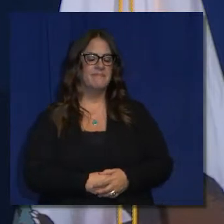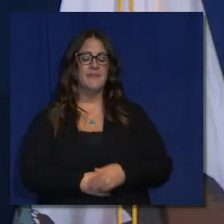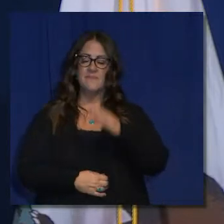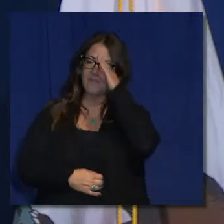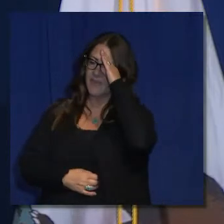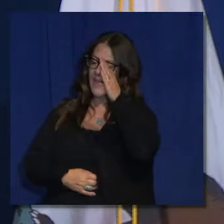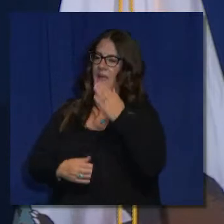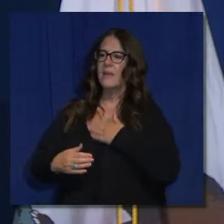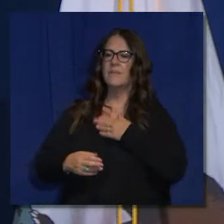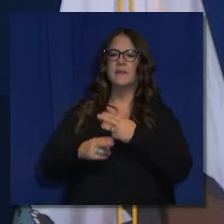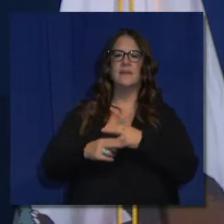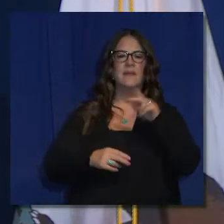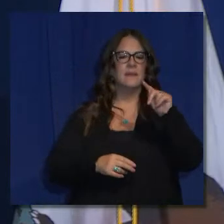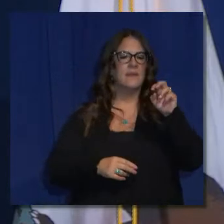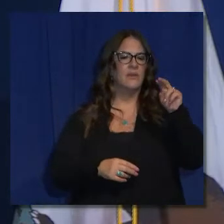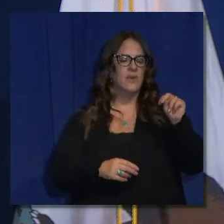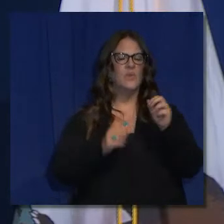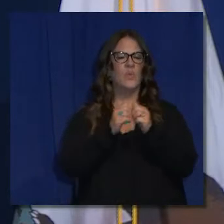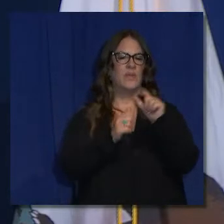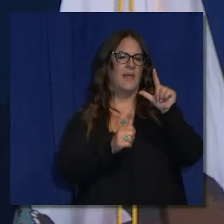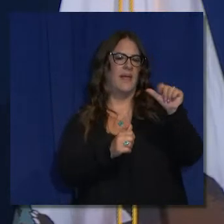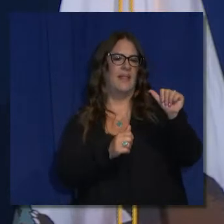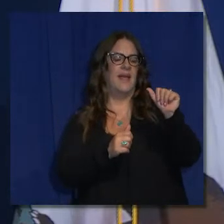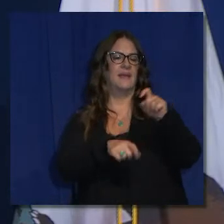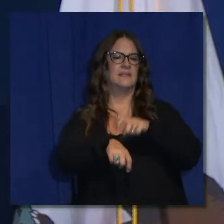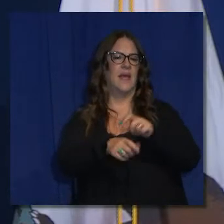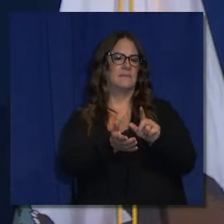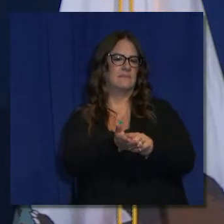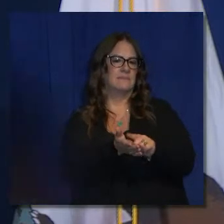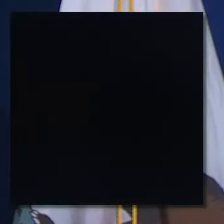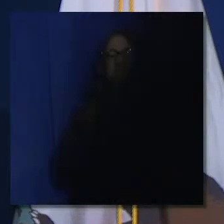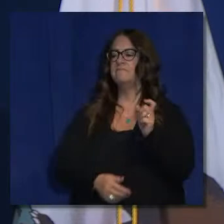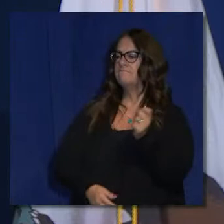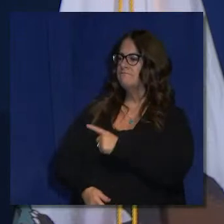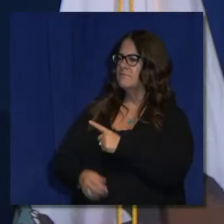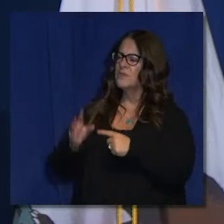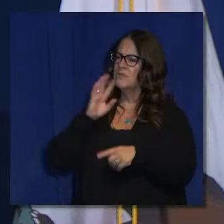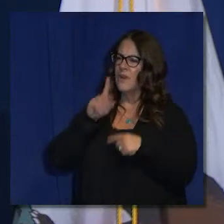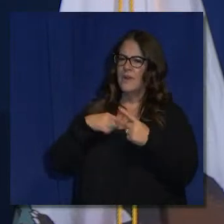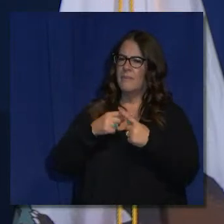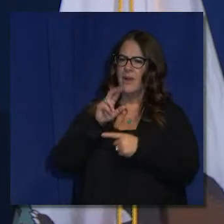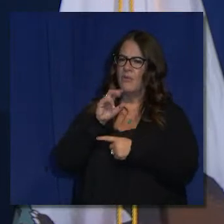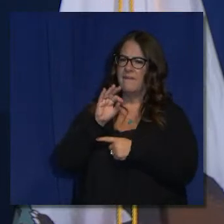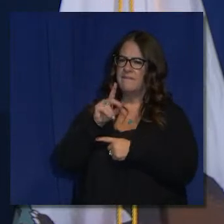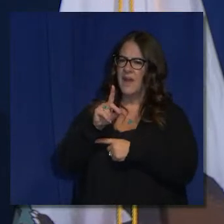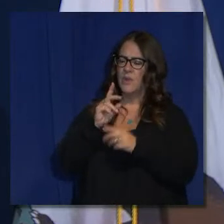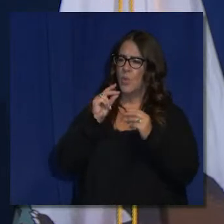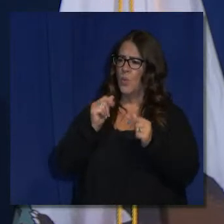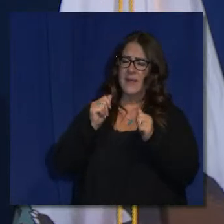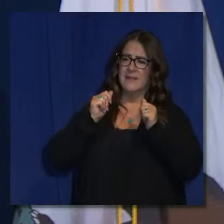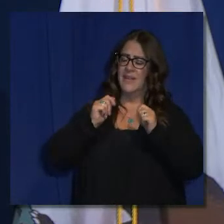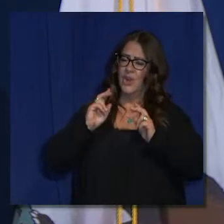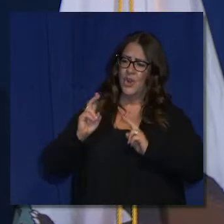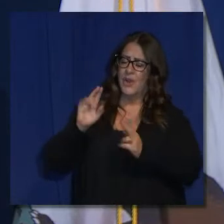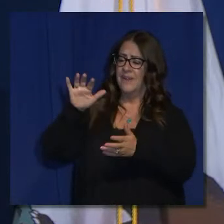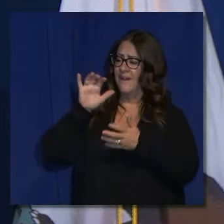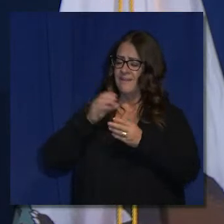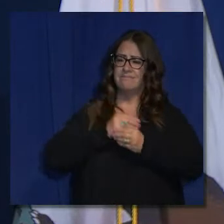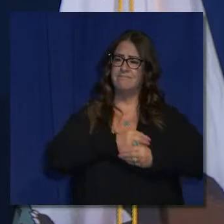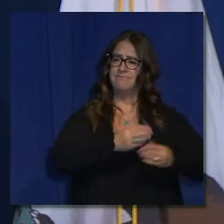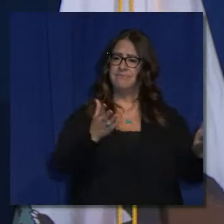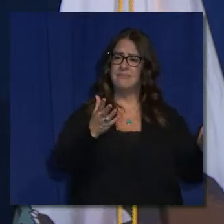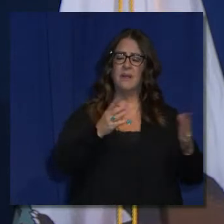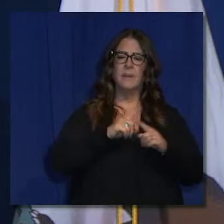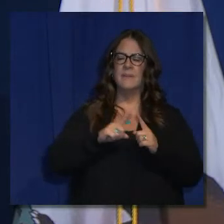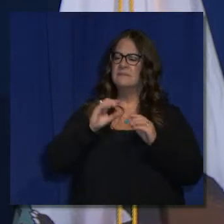Hi, this is Taryn Luna with the Los Angeles Times. Governor, you talked about getting refunds out quickly to Californians, but so far